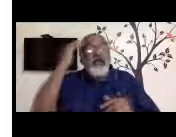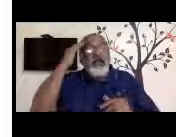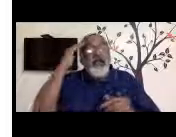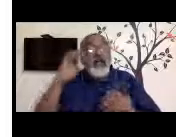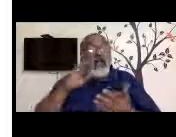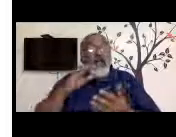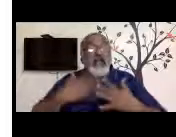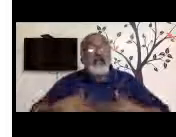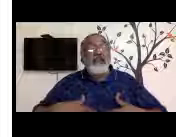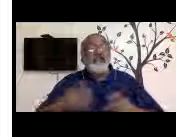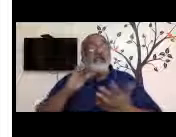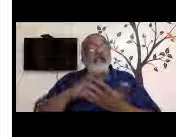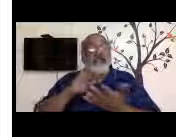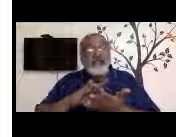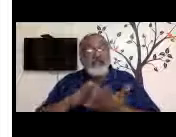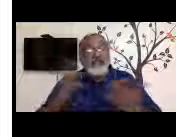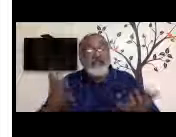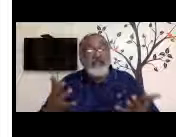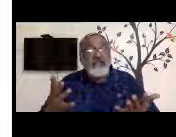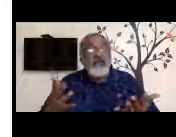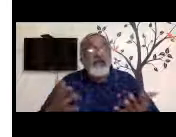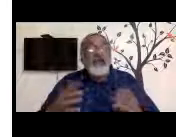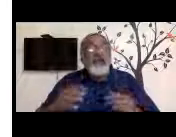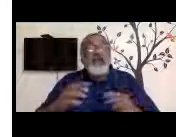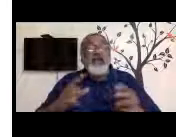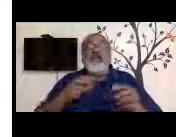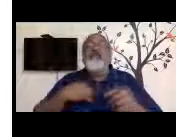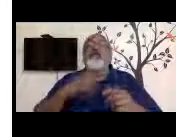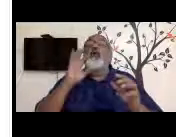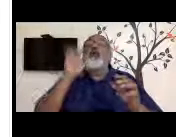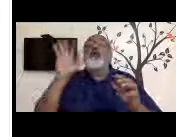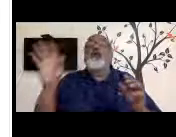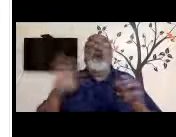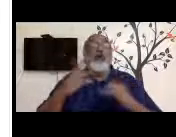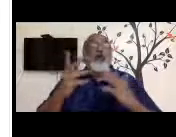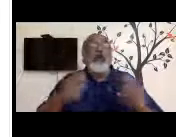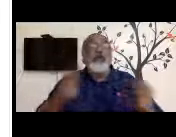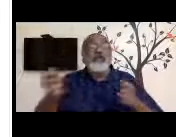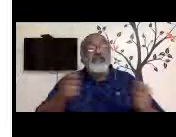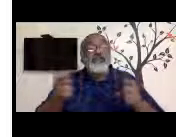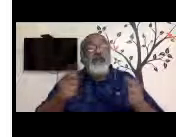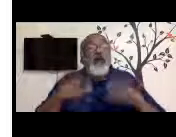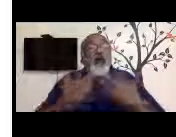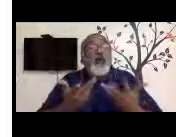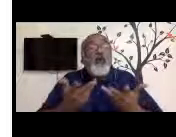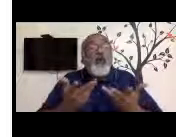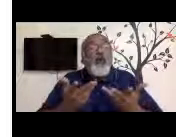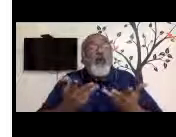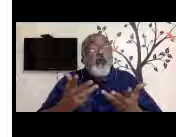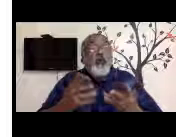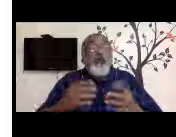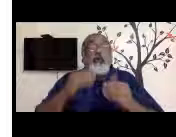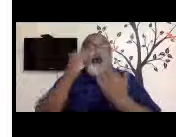So, kind of a regulating power with regard to the administration of these